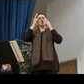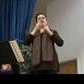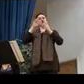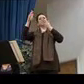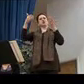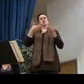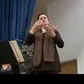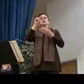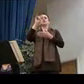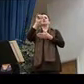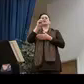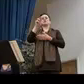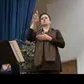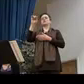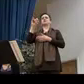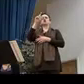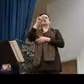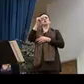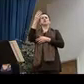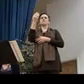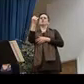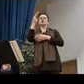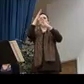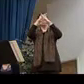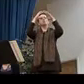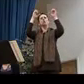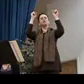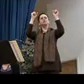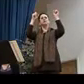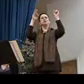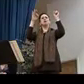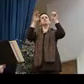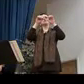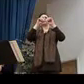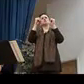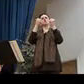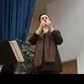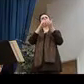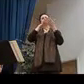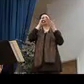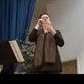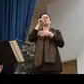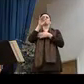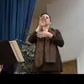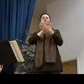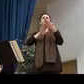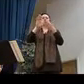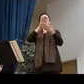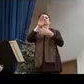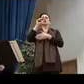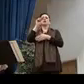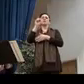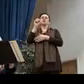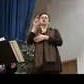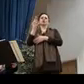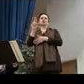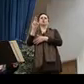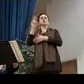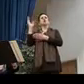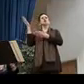2013-14 president of the Associated Students of Great Falls College, MSU, to pay tribute to this class.